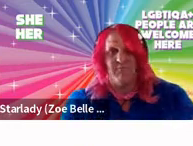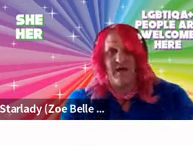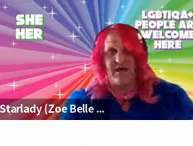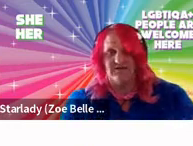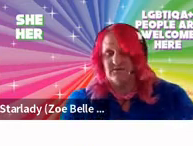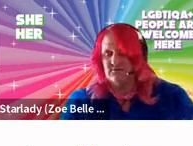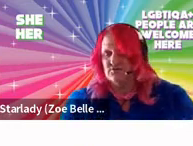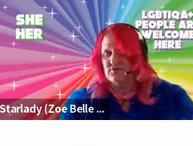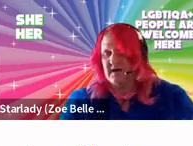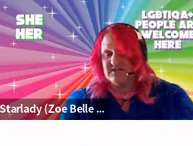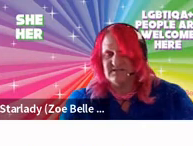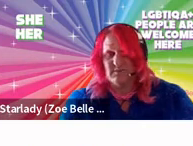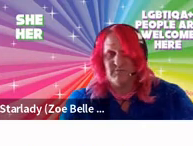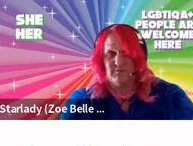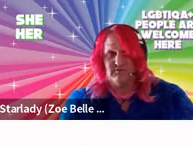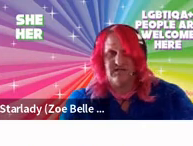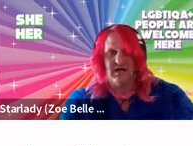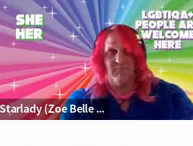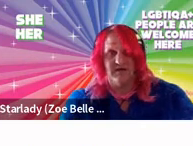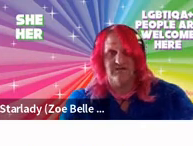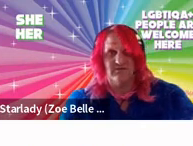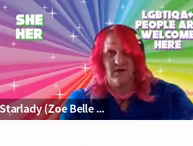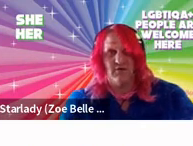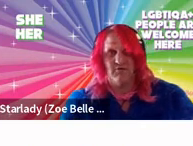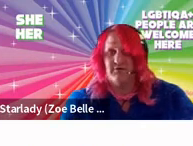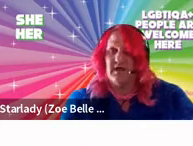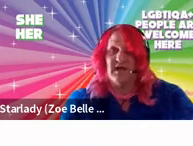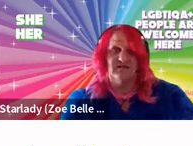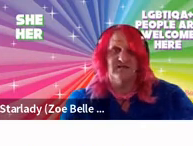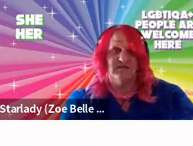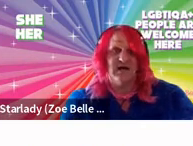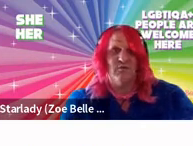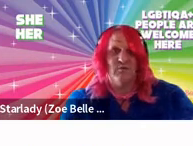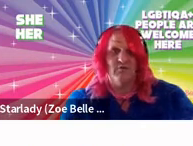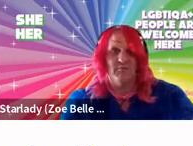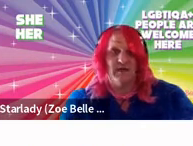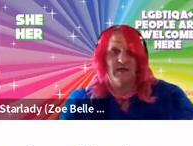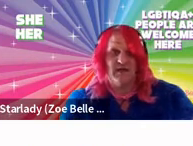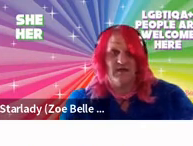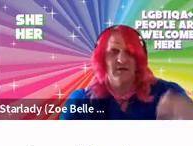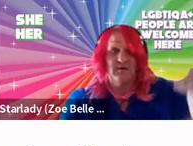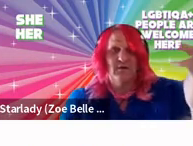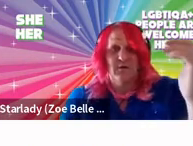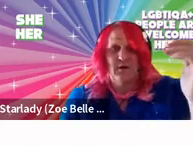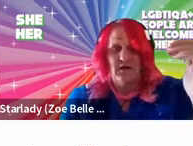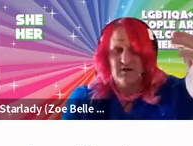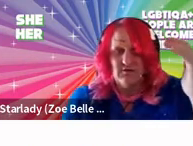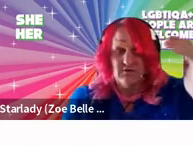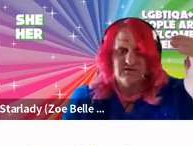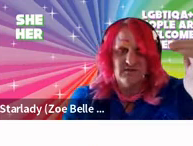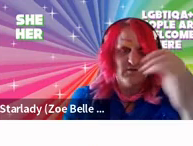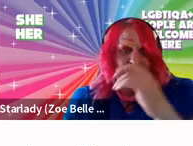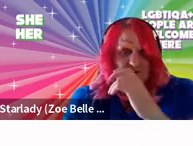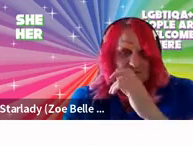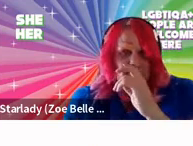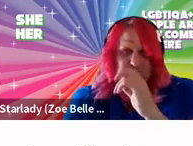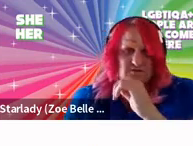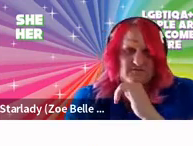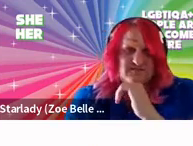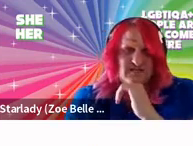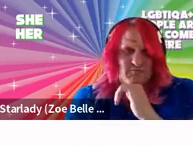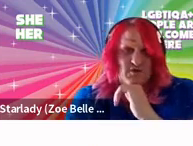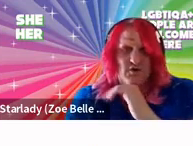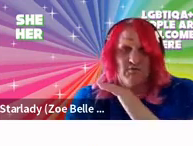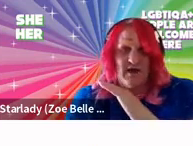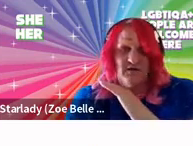of impact on trans people's mental health and well-being. And it can also create a real